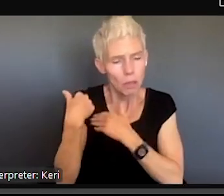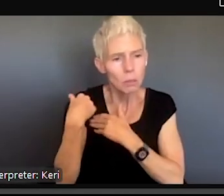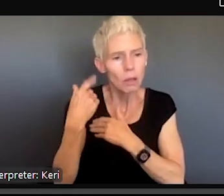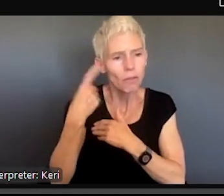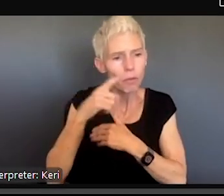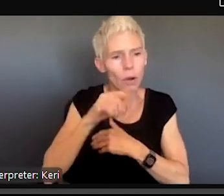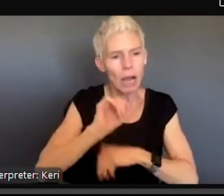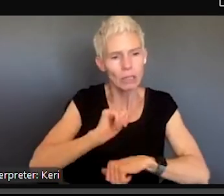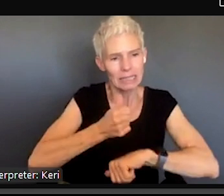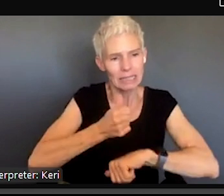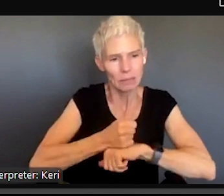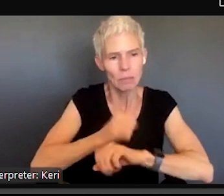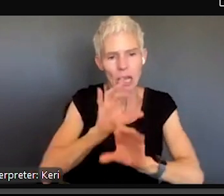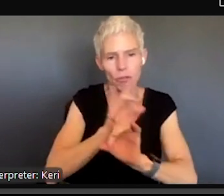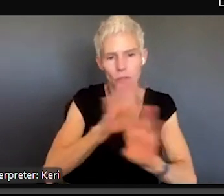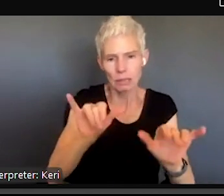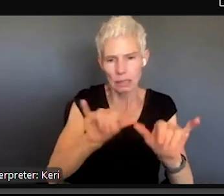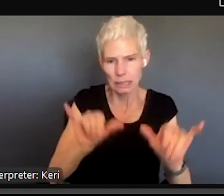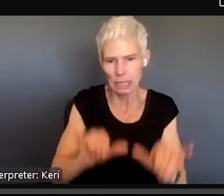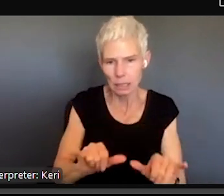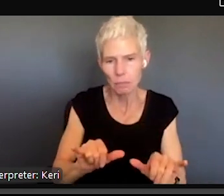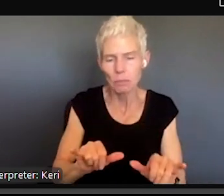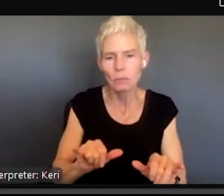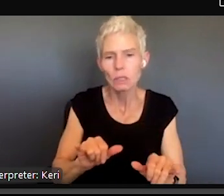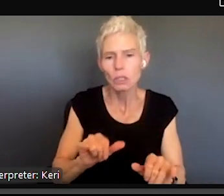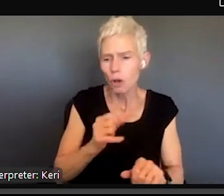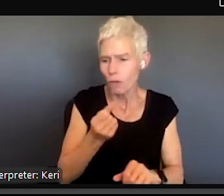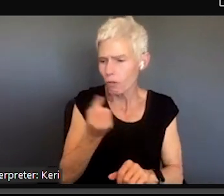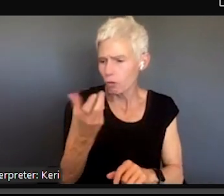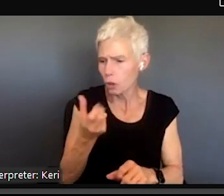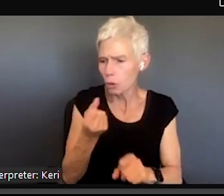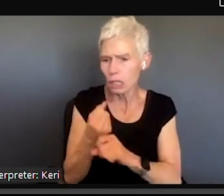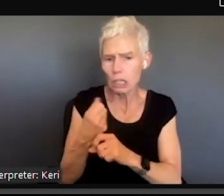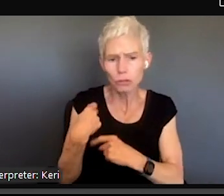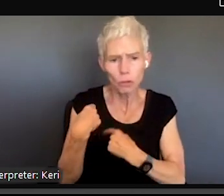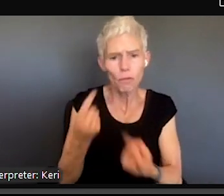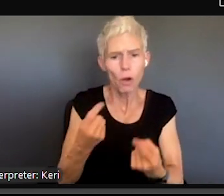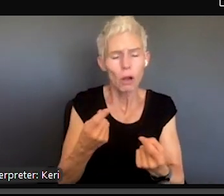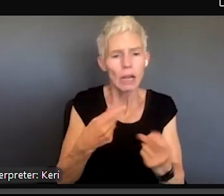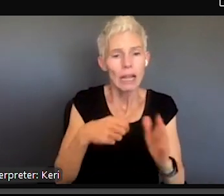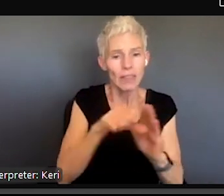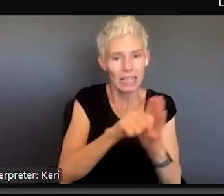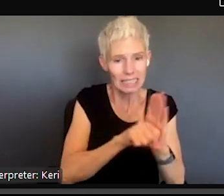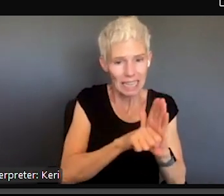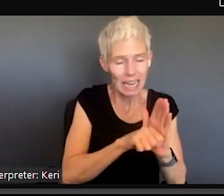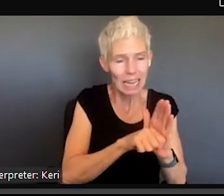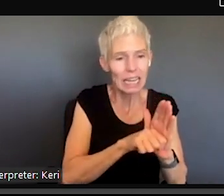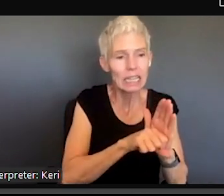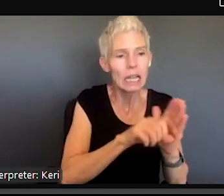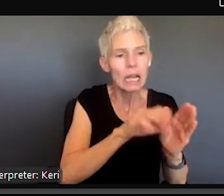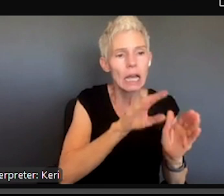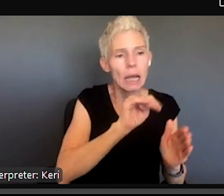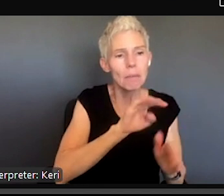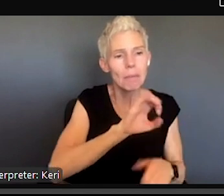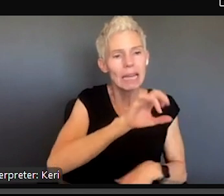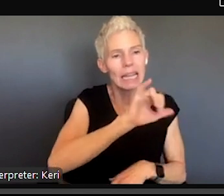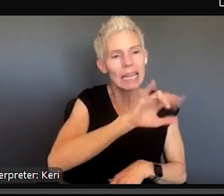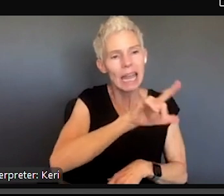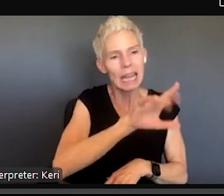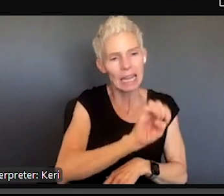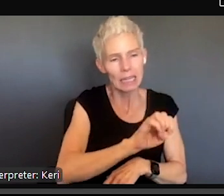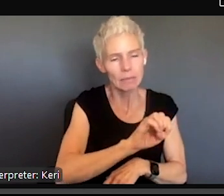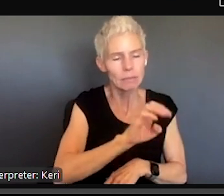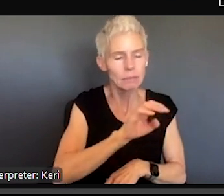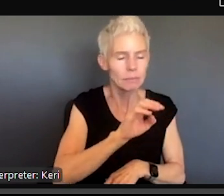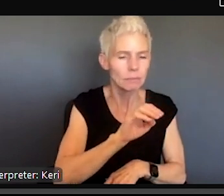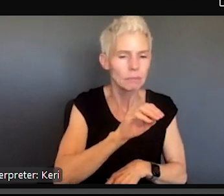establishment of the crisis system. Over the past couple of years, the state has moved under Medicaid transformation,